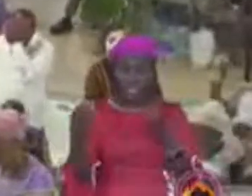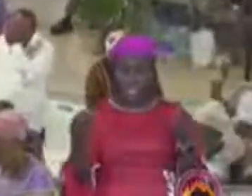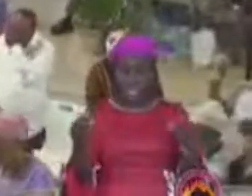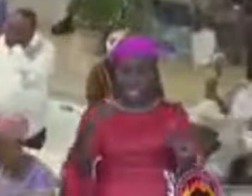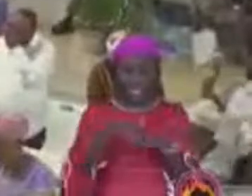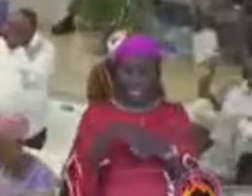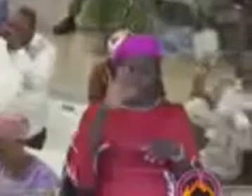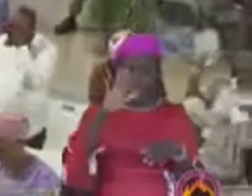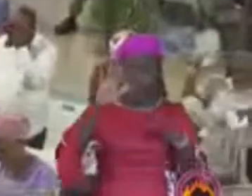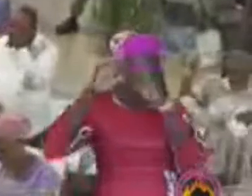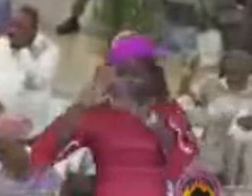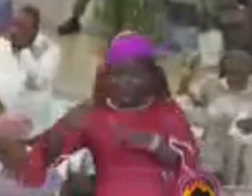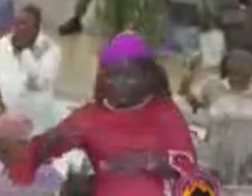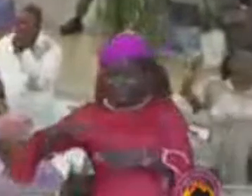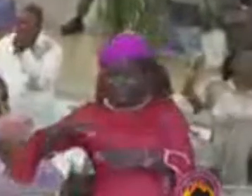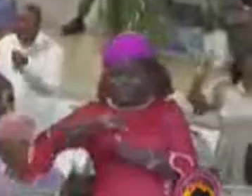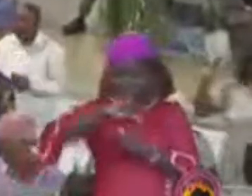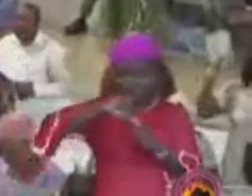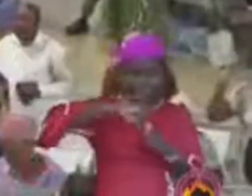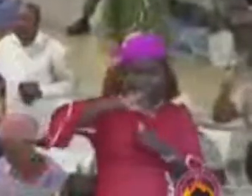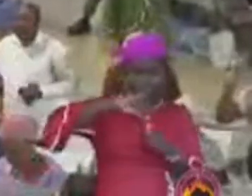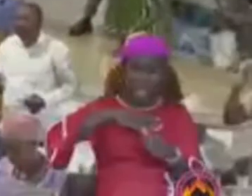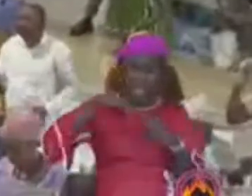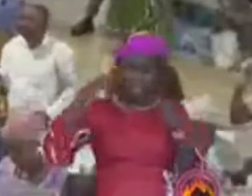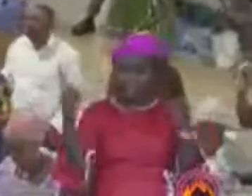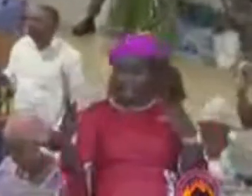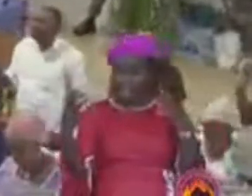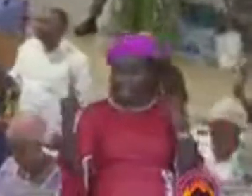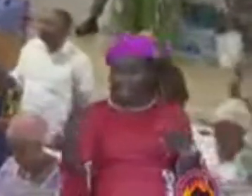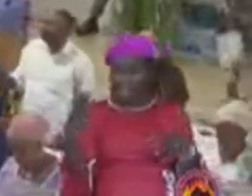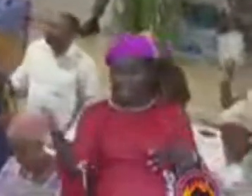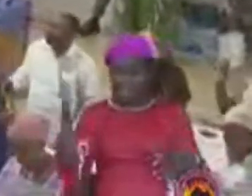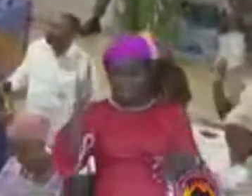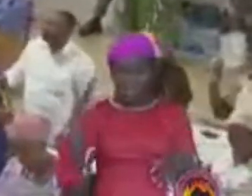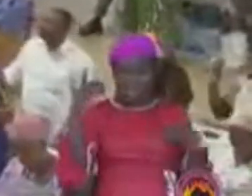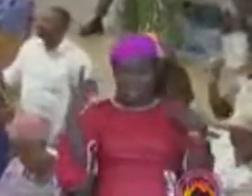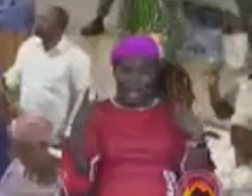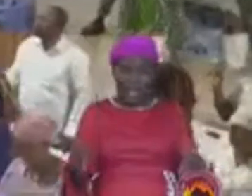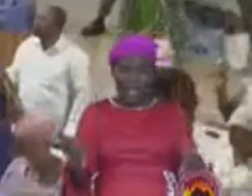A lot of mysterious transactions will take place.